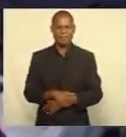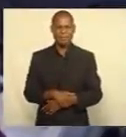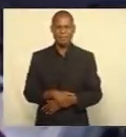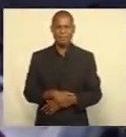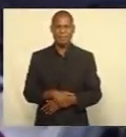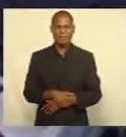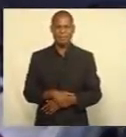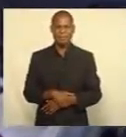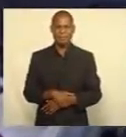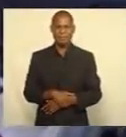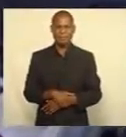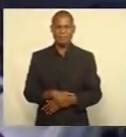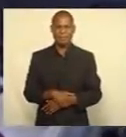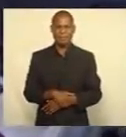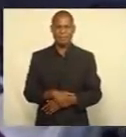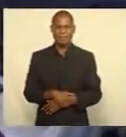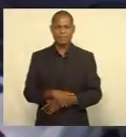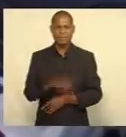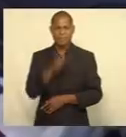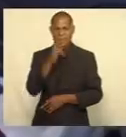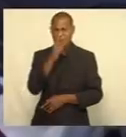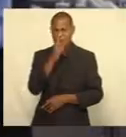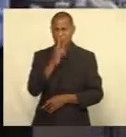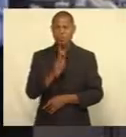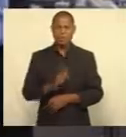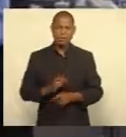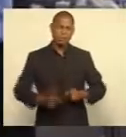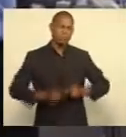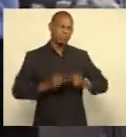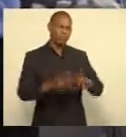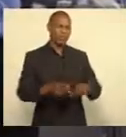people, they're getting everything provided.